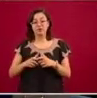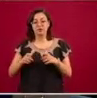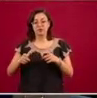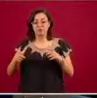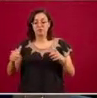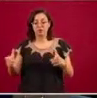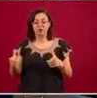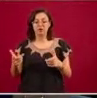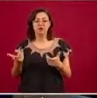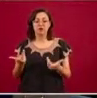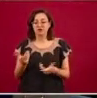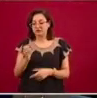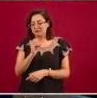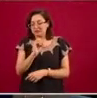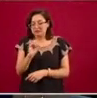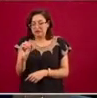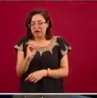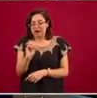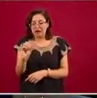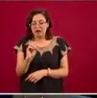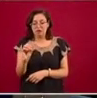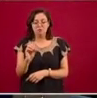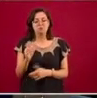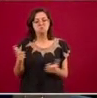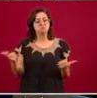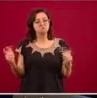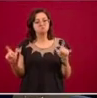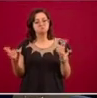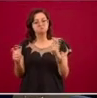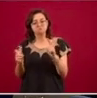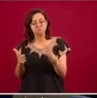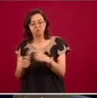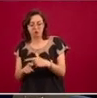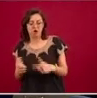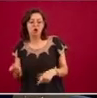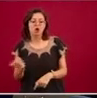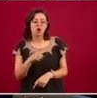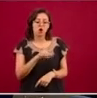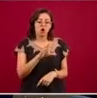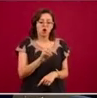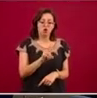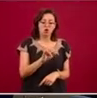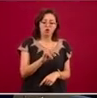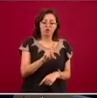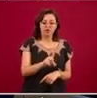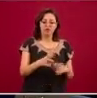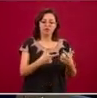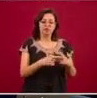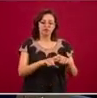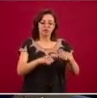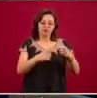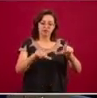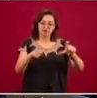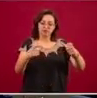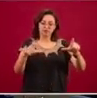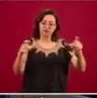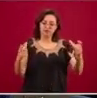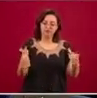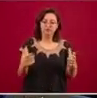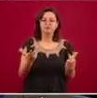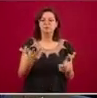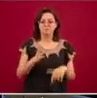The positivity rate for influenza is continuing to decrease, so we know COVID-19 is